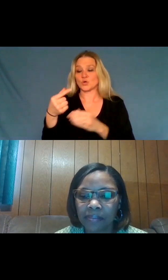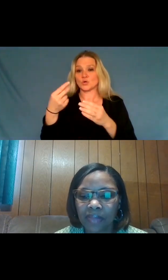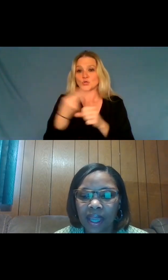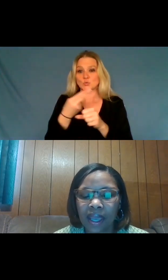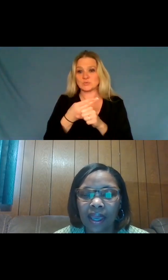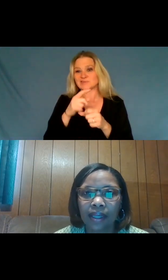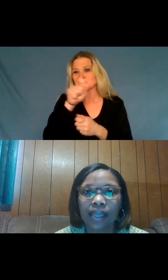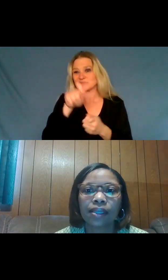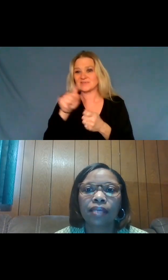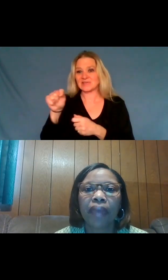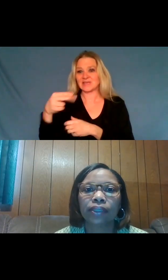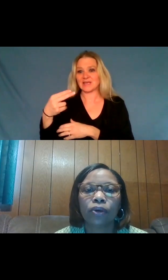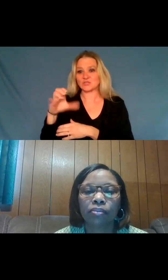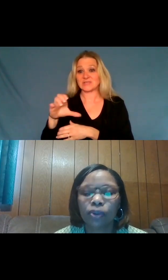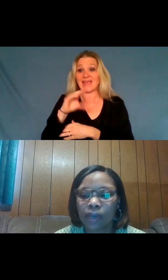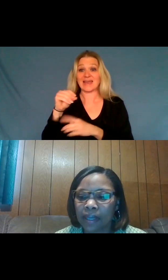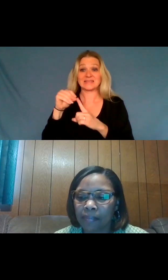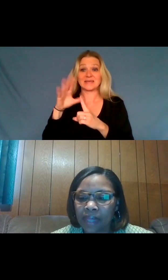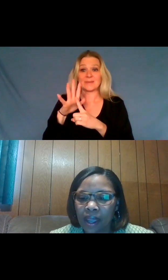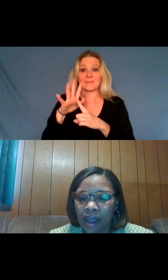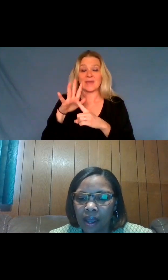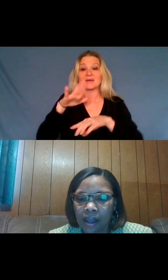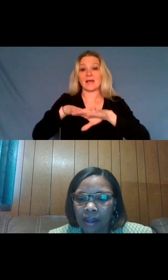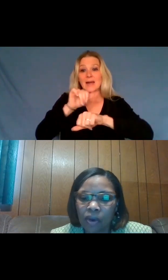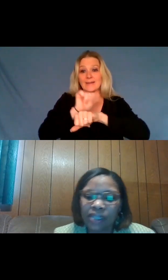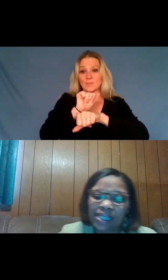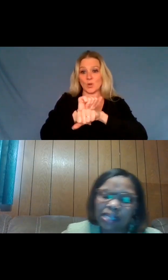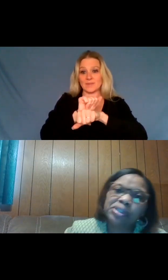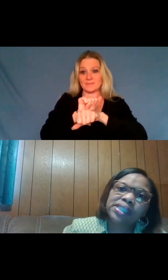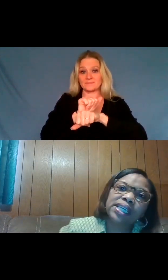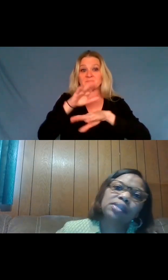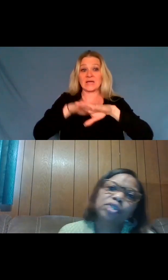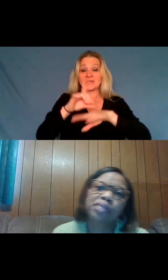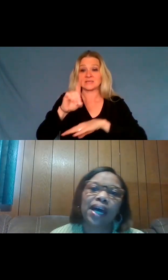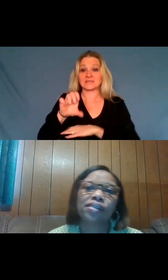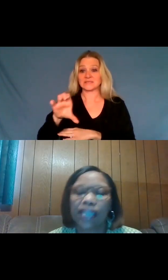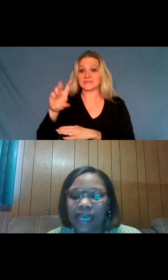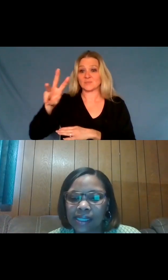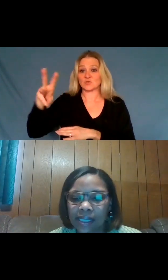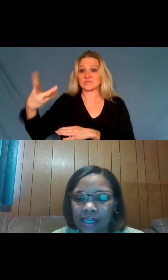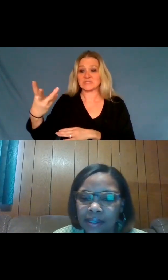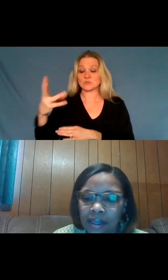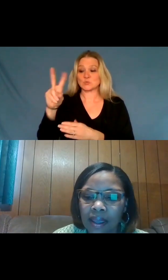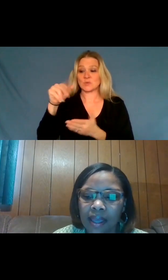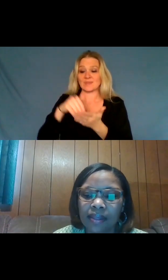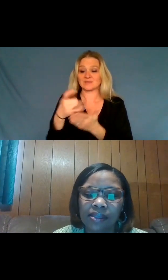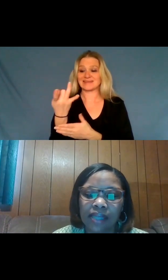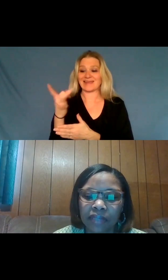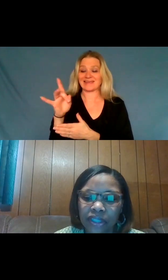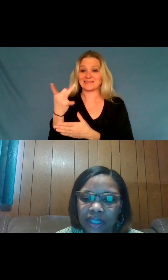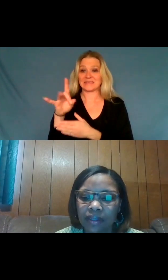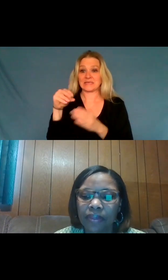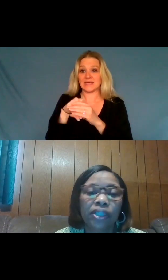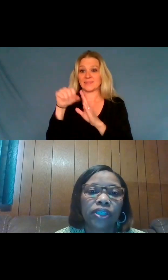THC, and its impact on employment. On December 6th of 2018, in the state